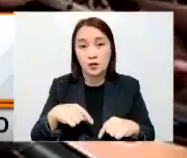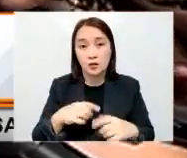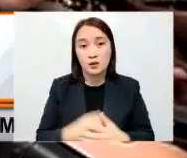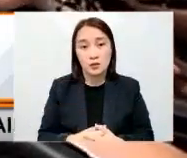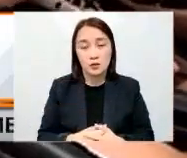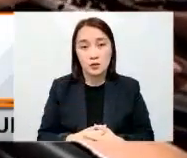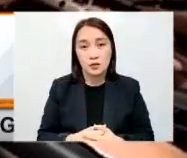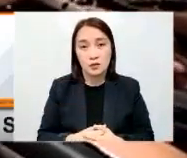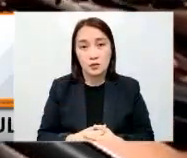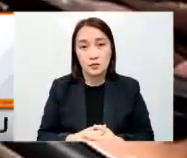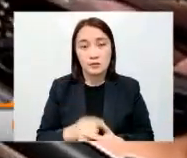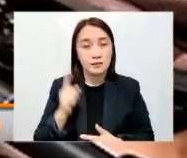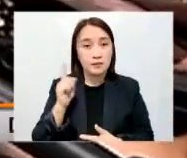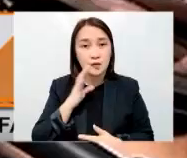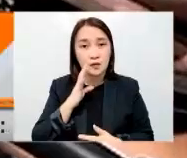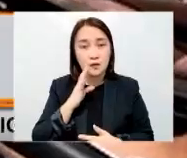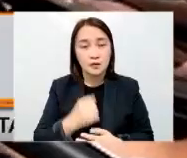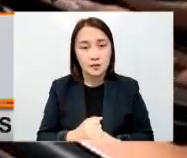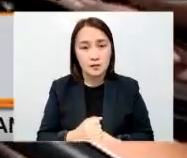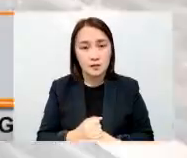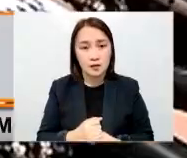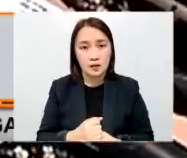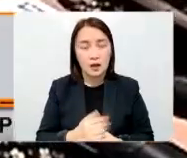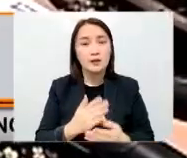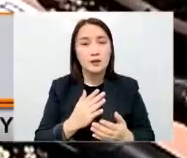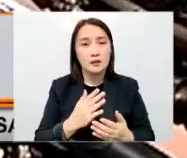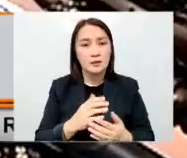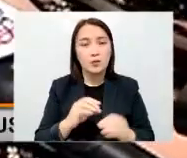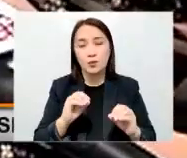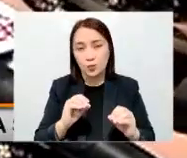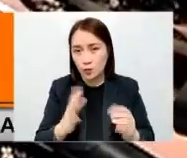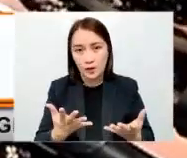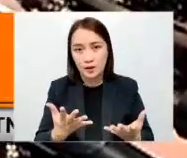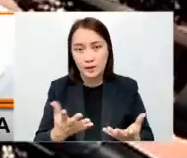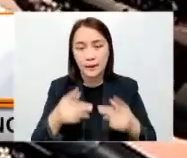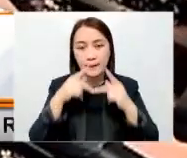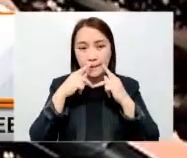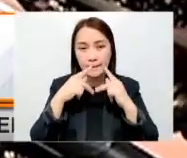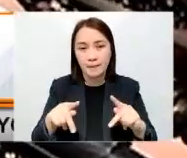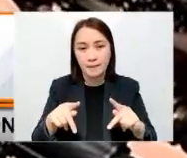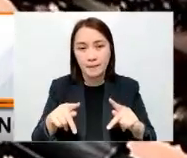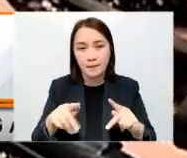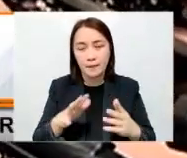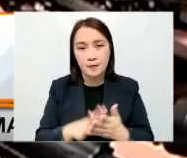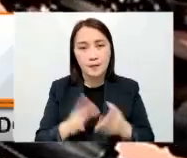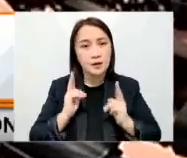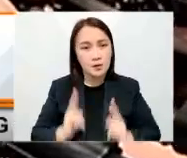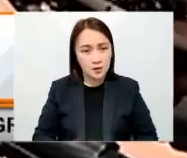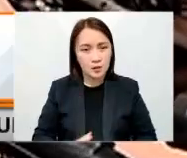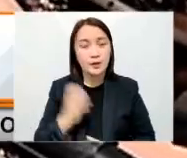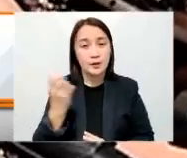actually ask the lifting of the public health emergency in the country. Wala nang public health emergency. It's just one of the diseases we monitor, just